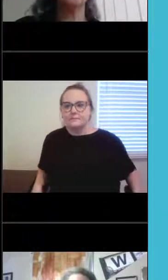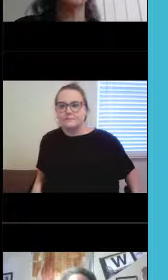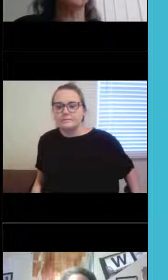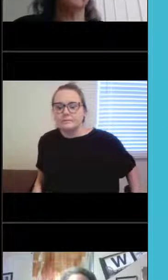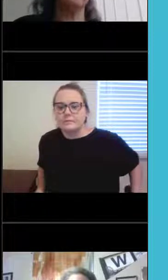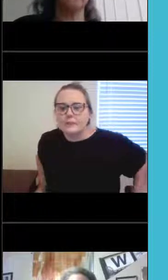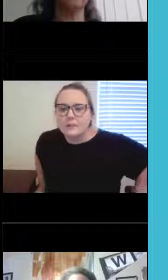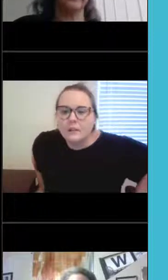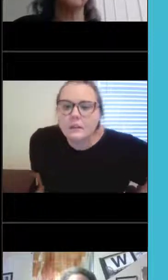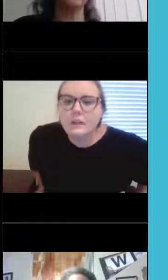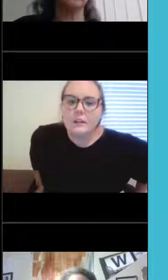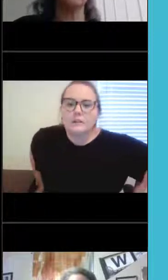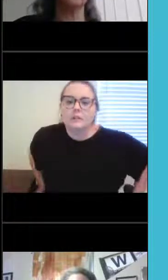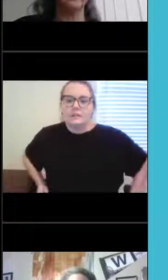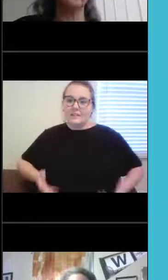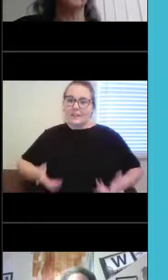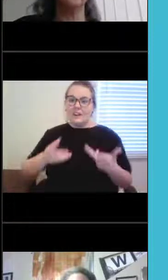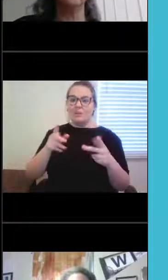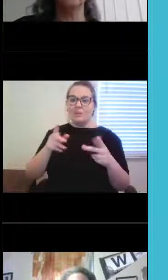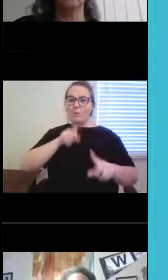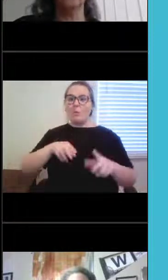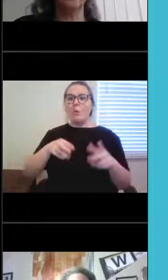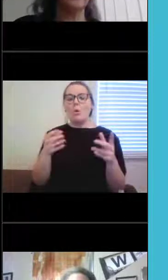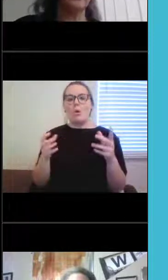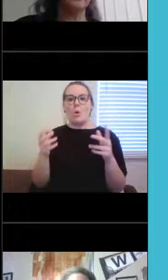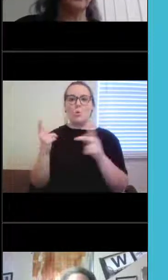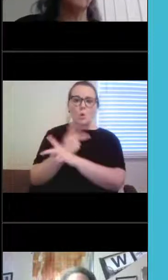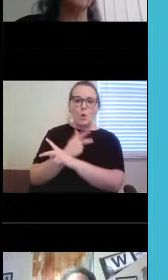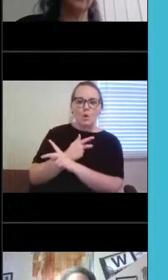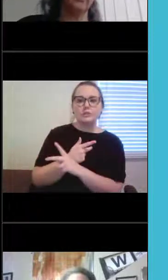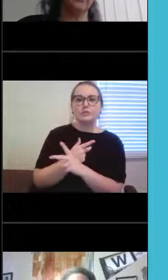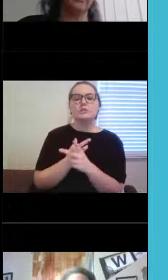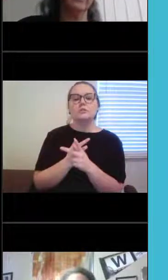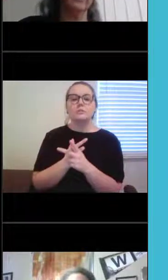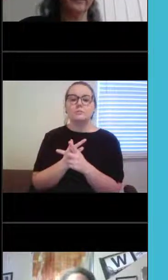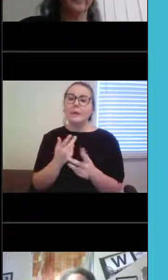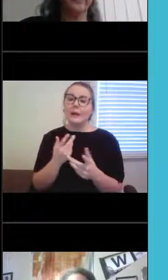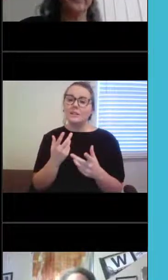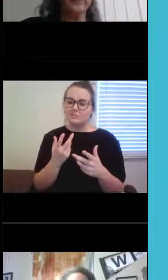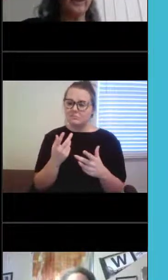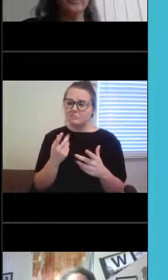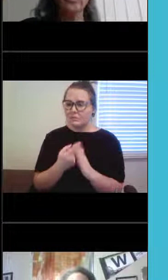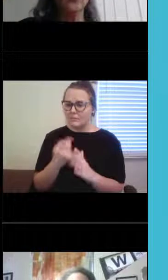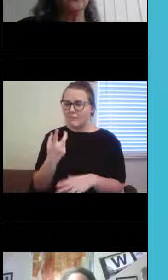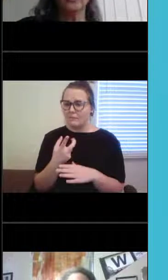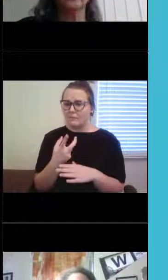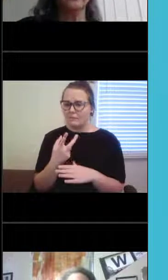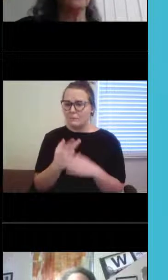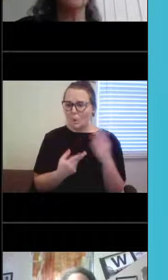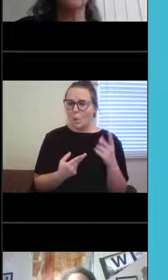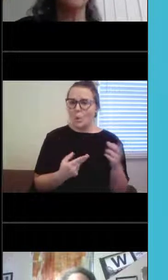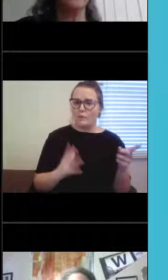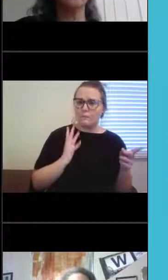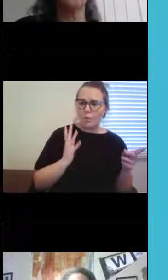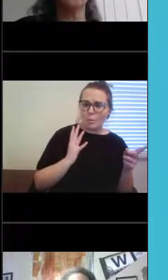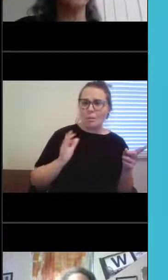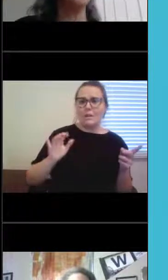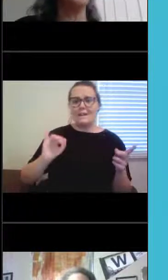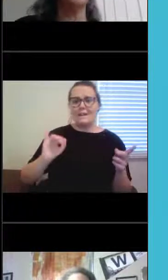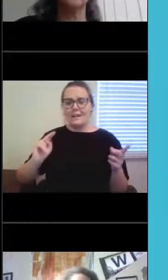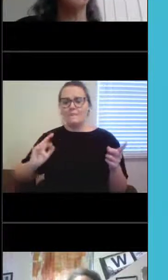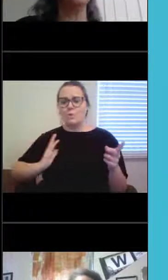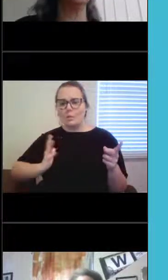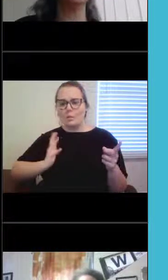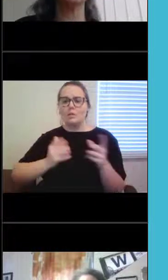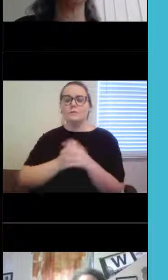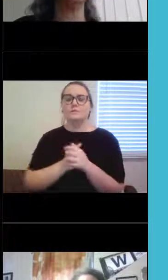report worse and more negative social reactions than informal, but they can come from both. This is also partly just an artifact of the more